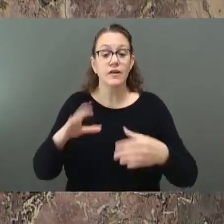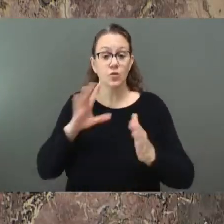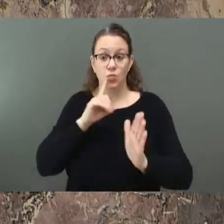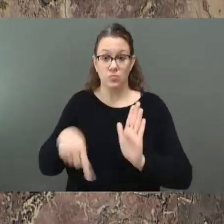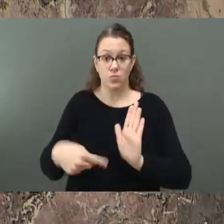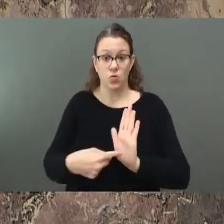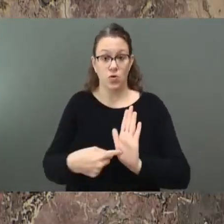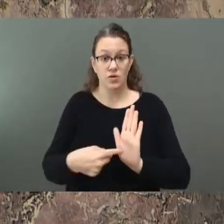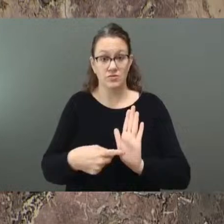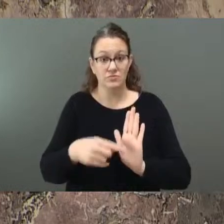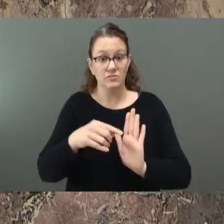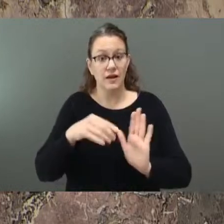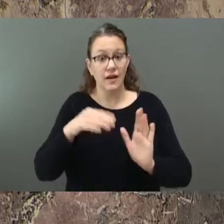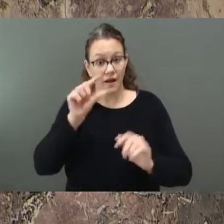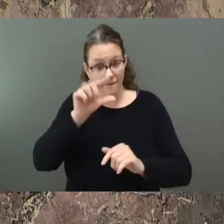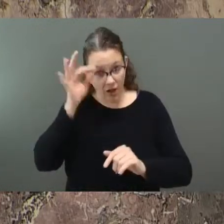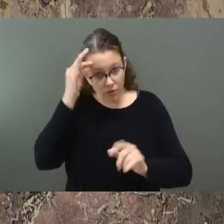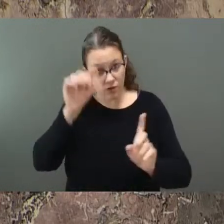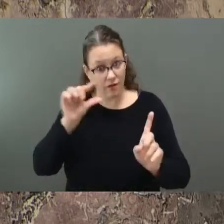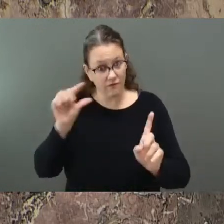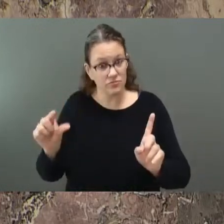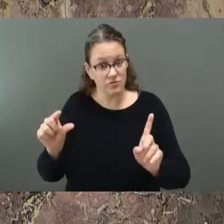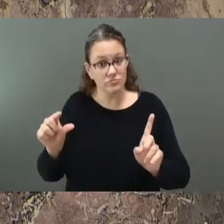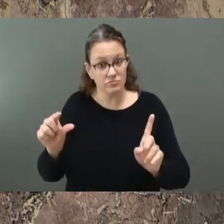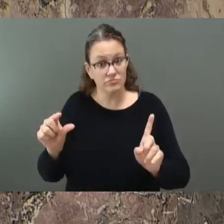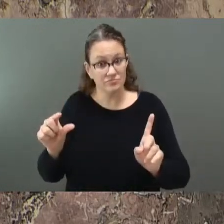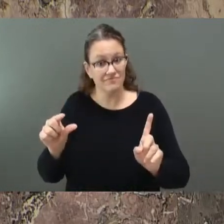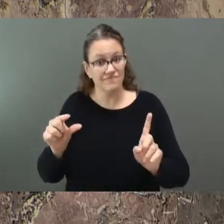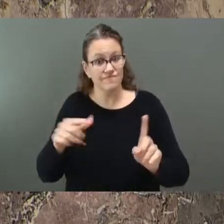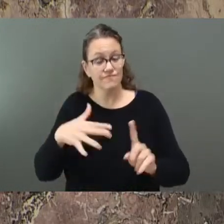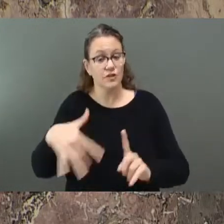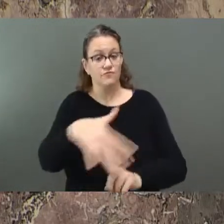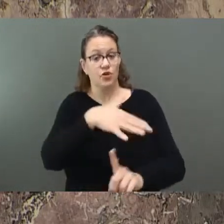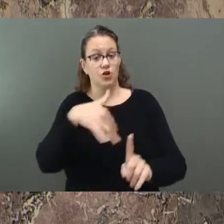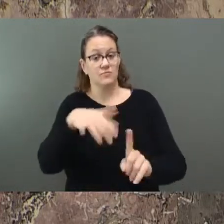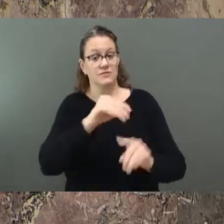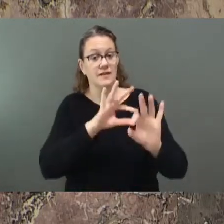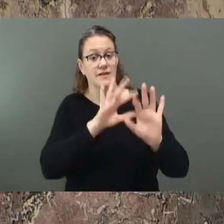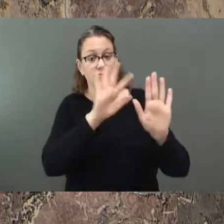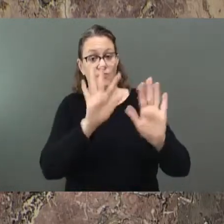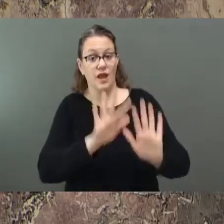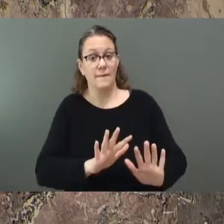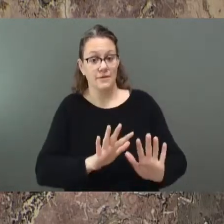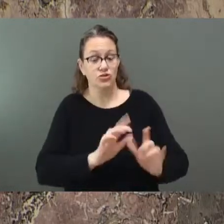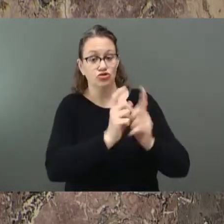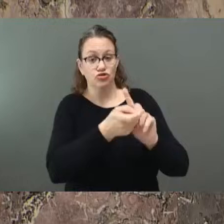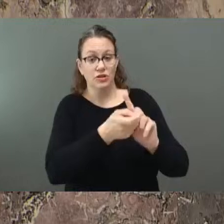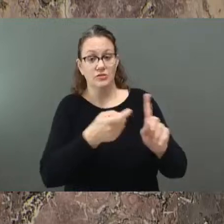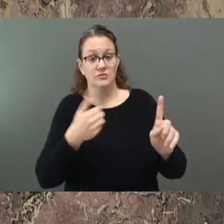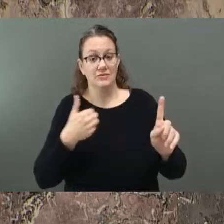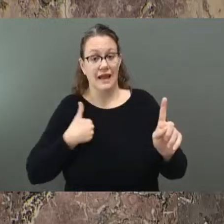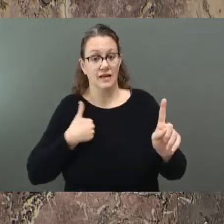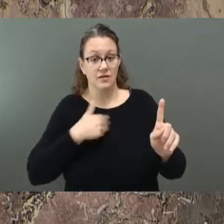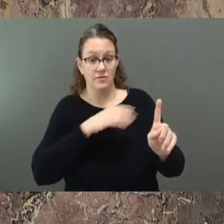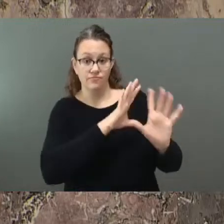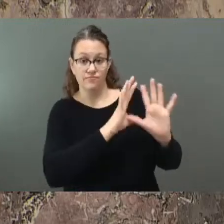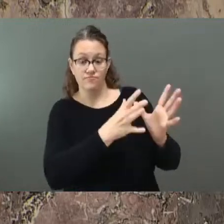Climate Change Canada's ability to accurately establish a baseline that they used